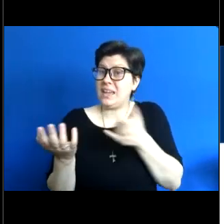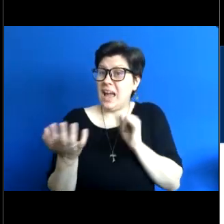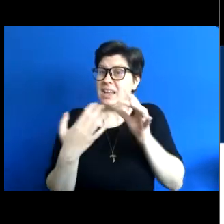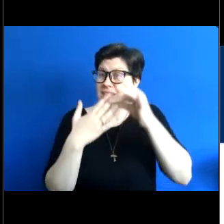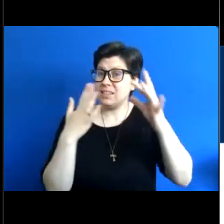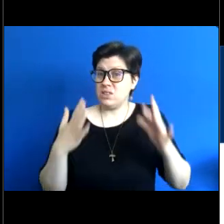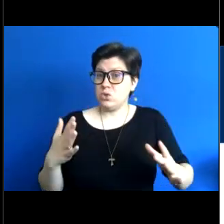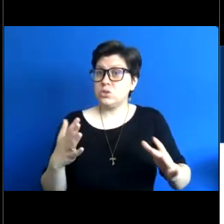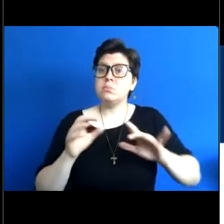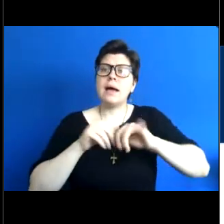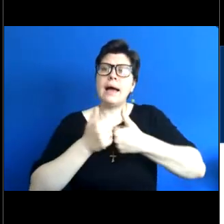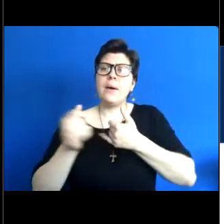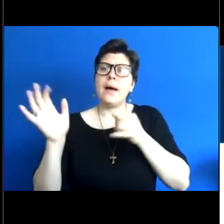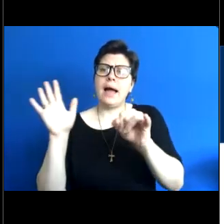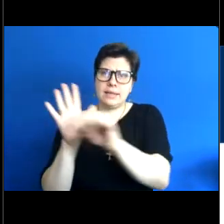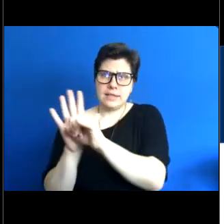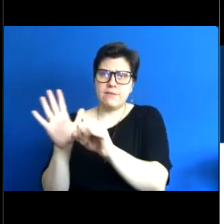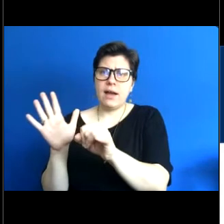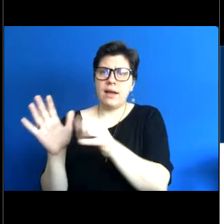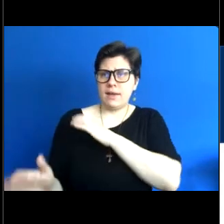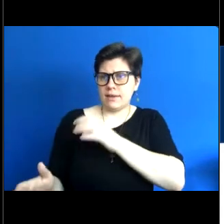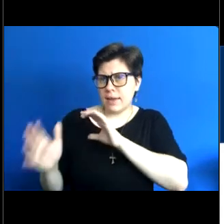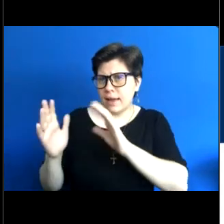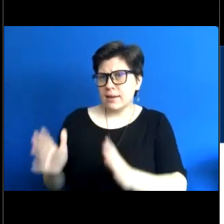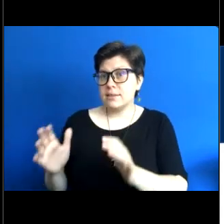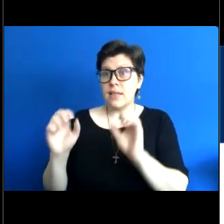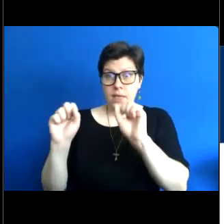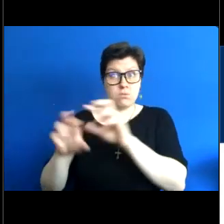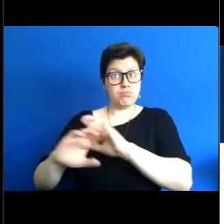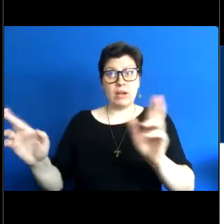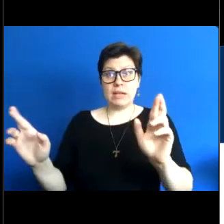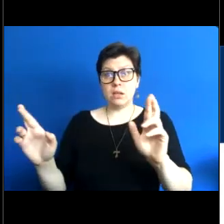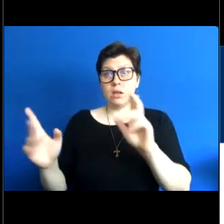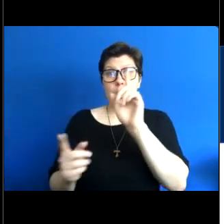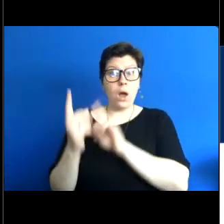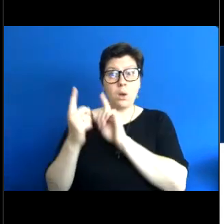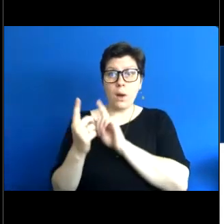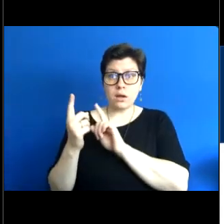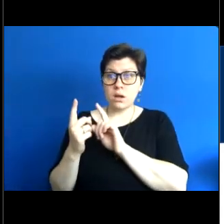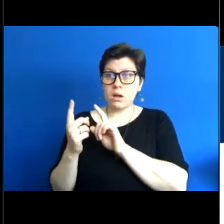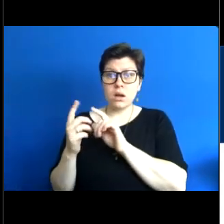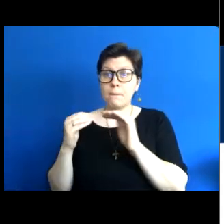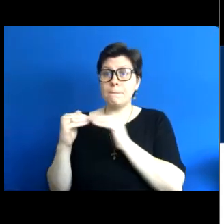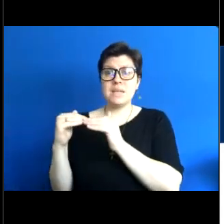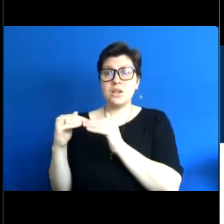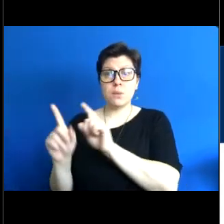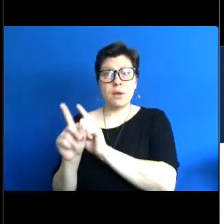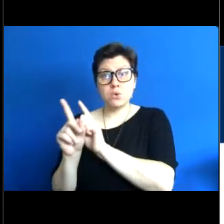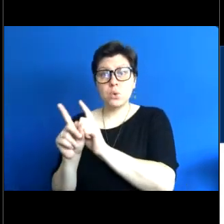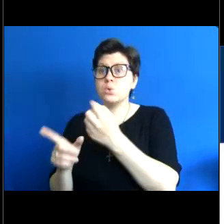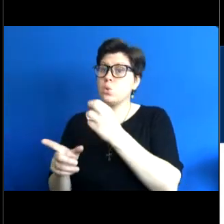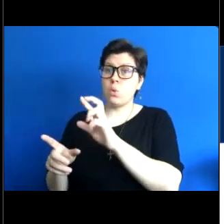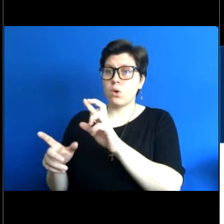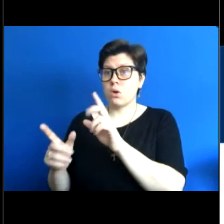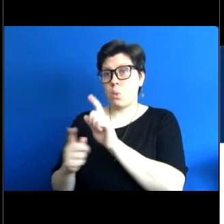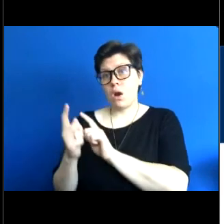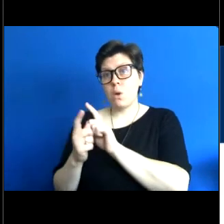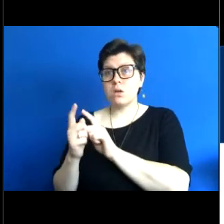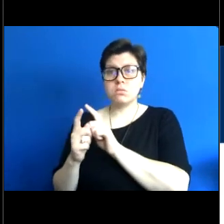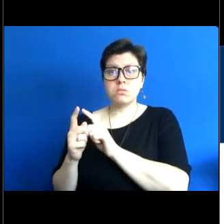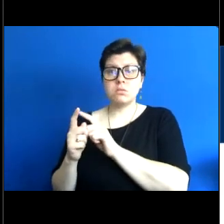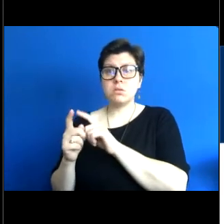example, identify catechists that can serve as one-on-one peer mentors or as one-on-one faith